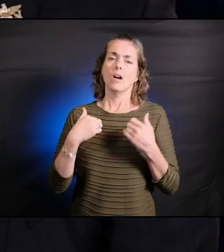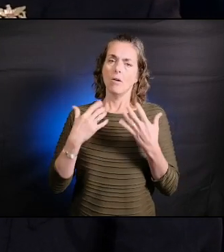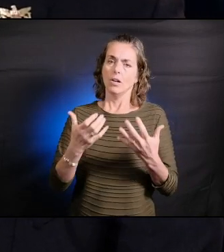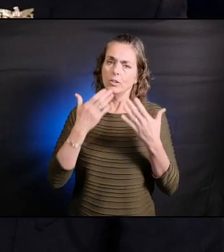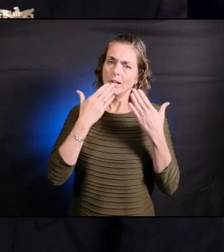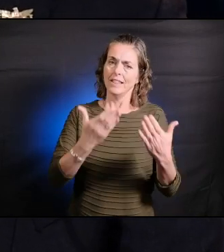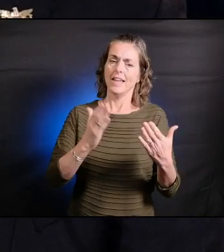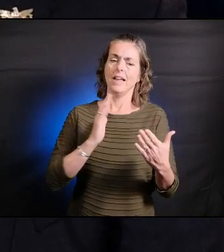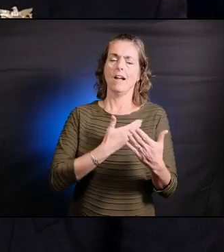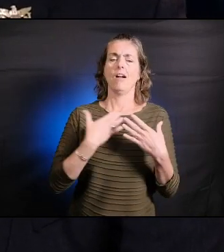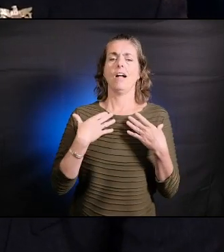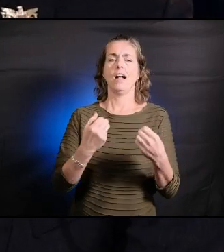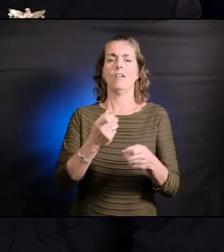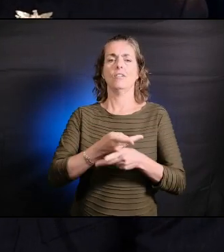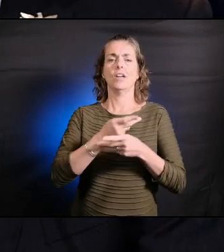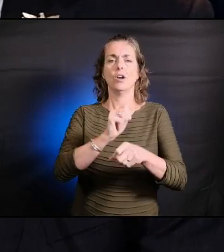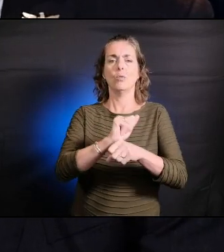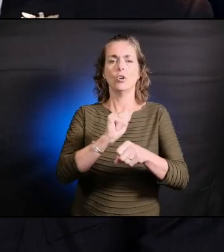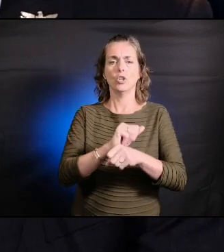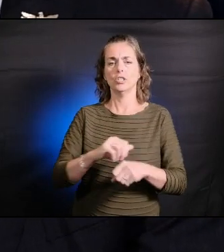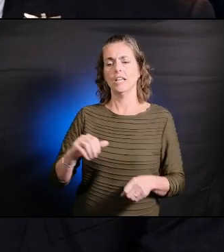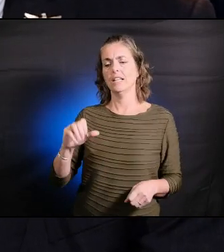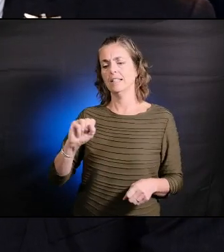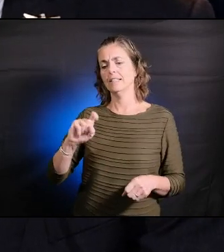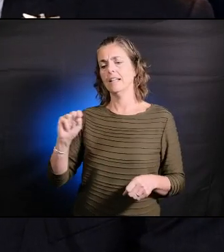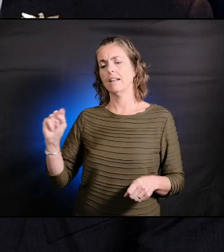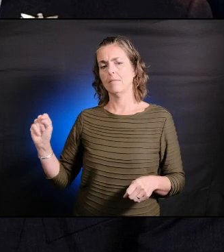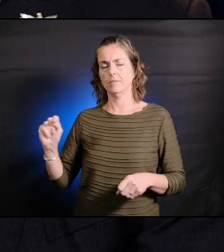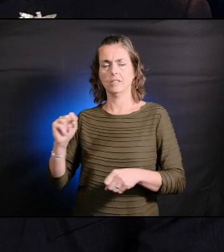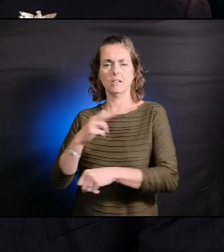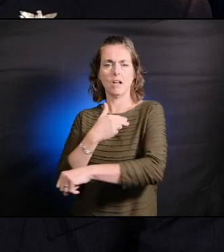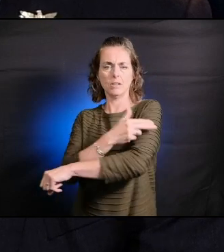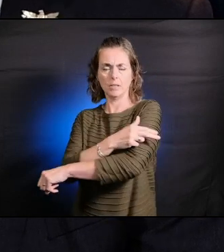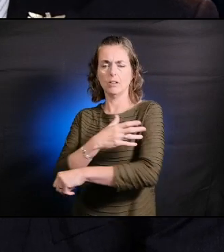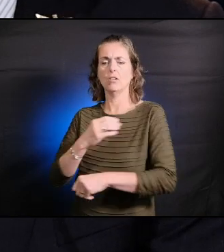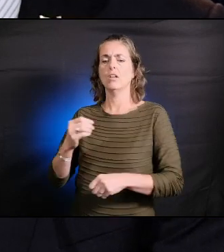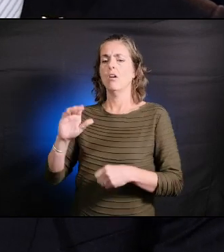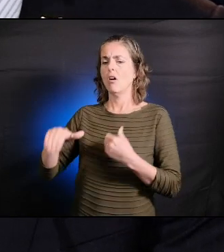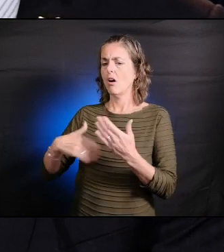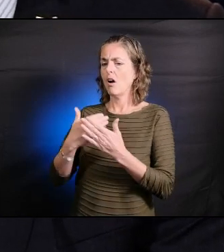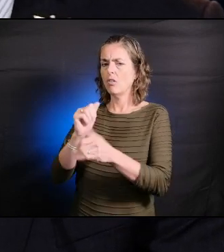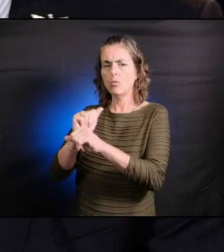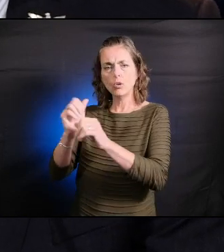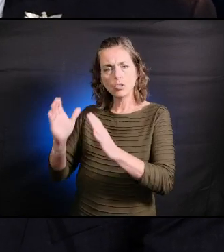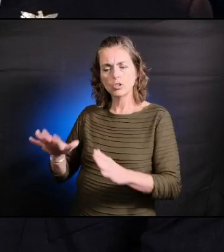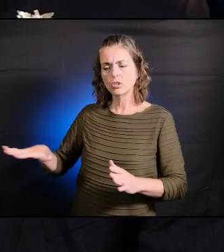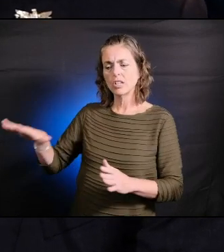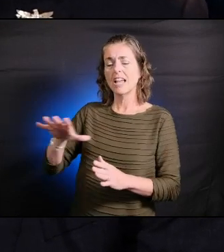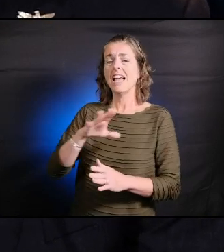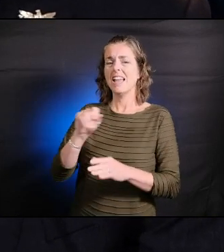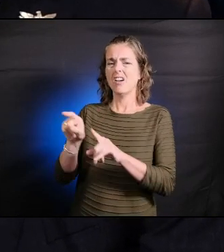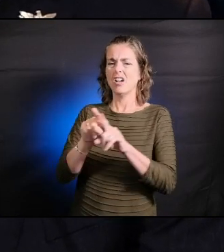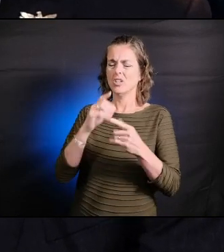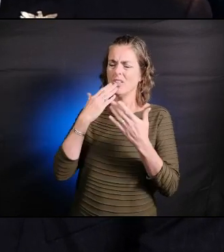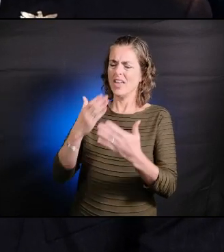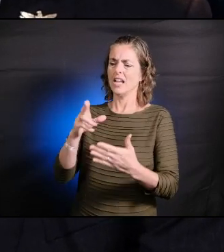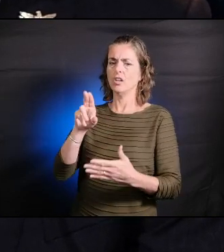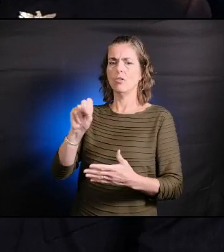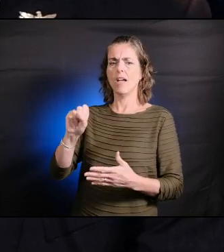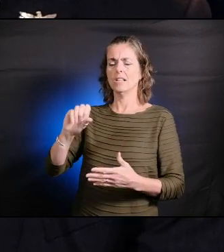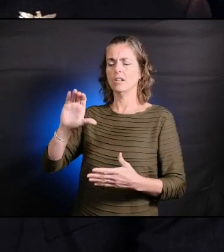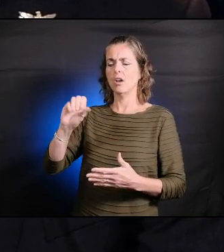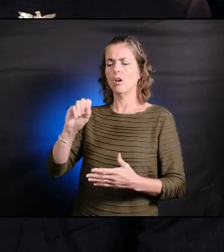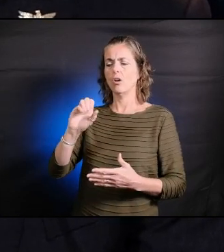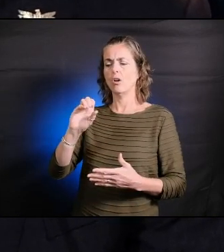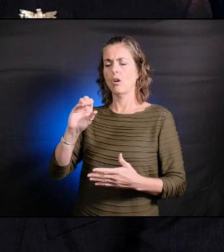at Snyder Regional, the Department of Health and all the employees that work there, and the U.S. Coast Guard for the outstanding response to